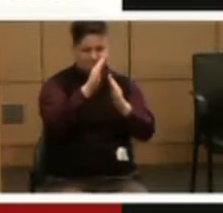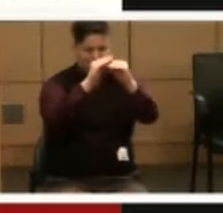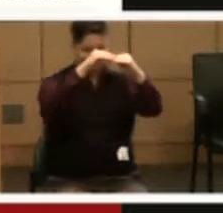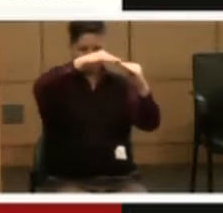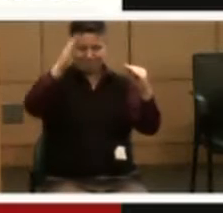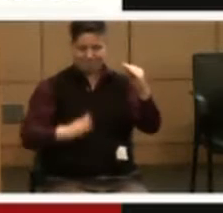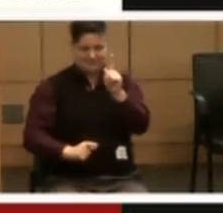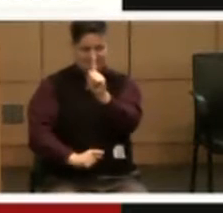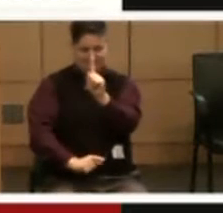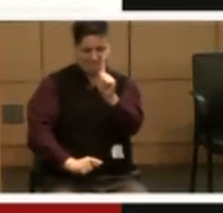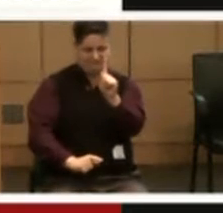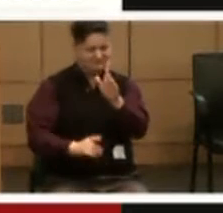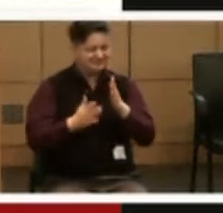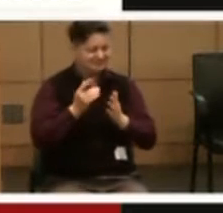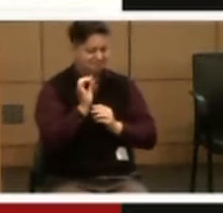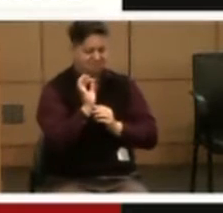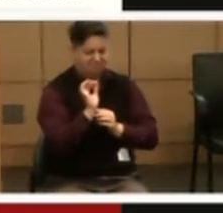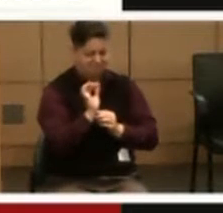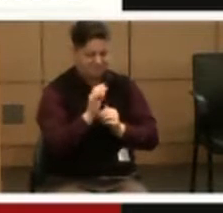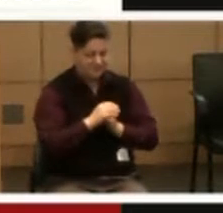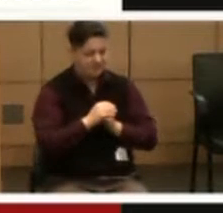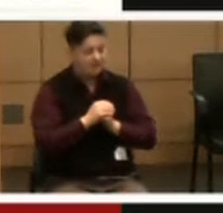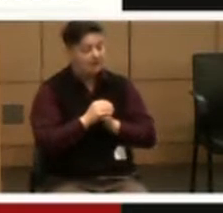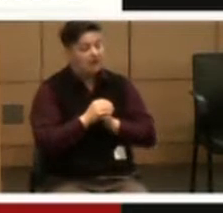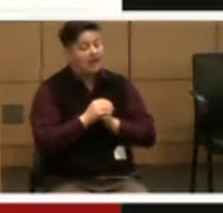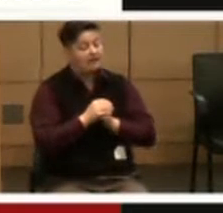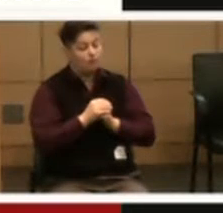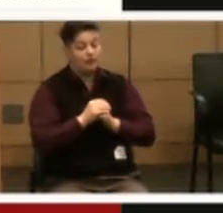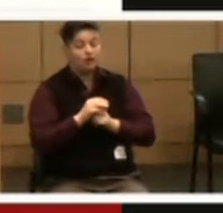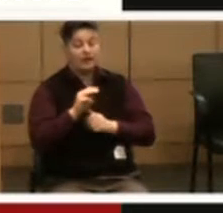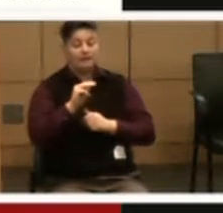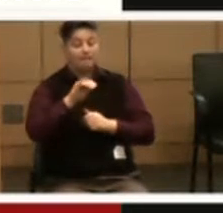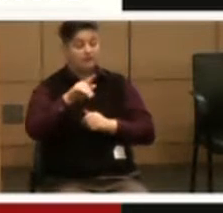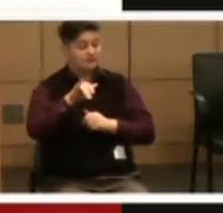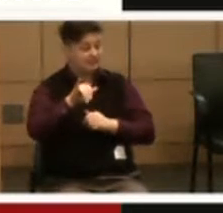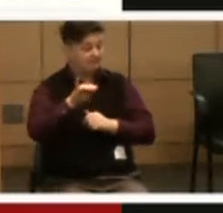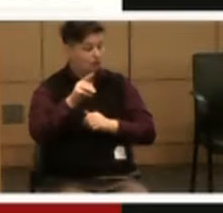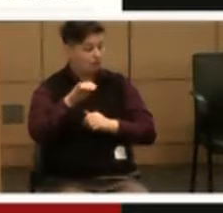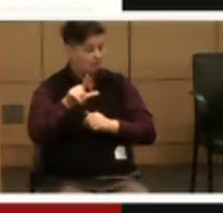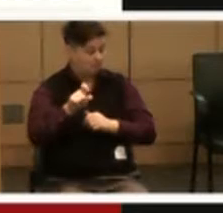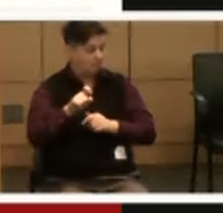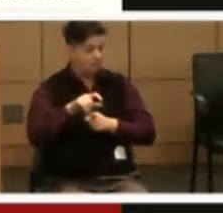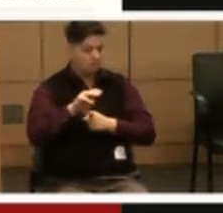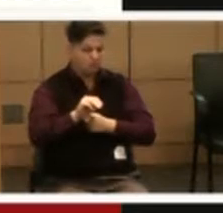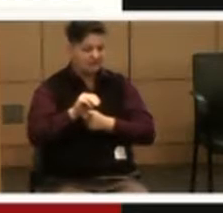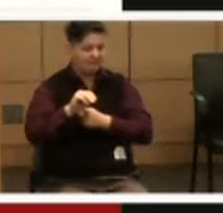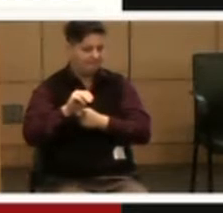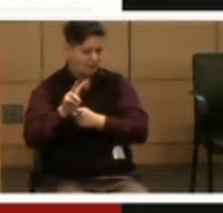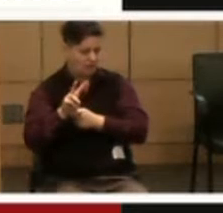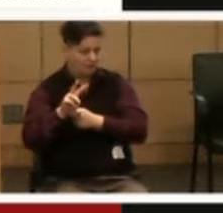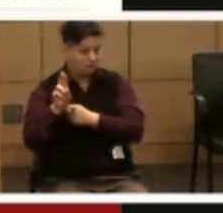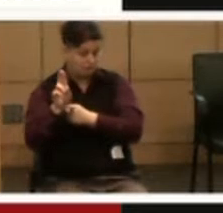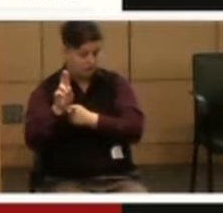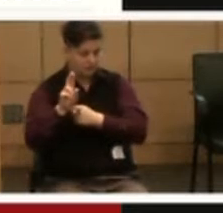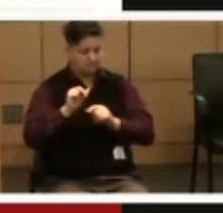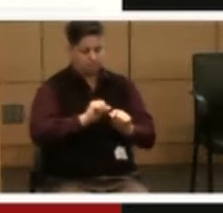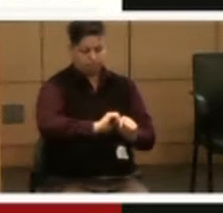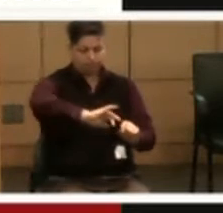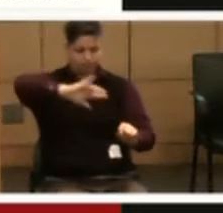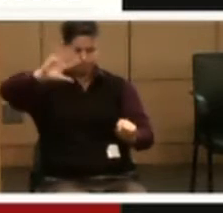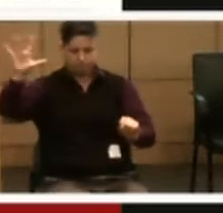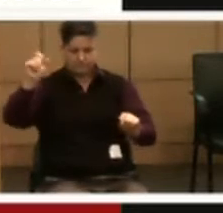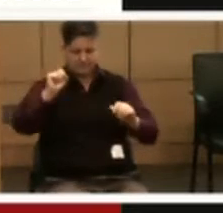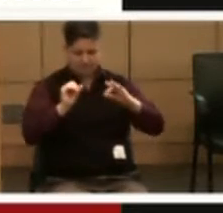And again, if we subject this to a multivariable regression, looking at all some other things that could play a part, especially maternal education